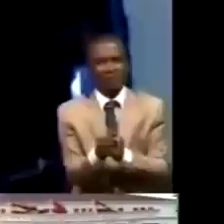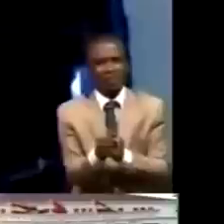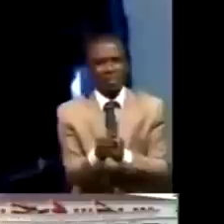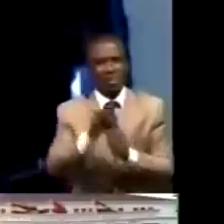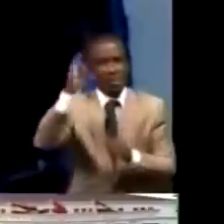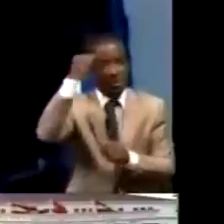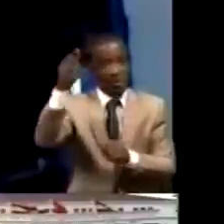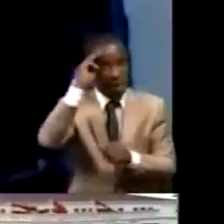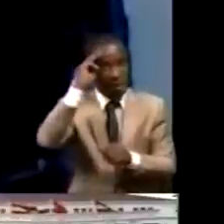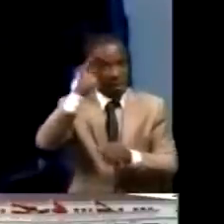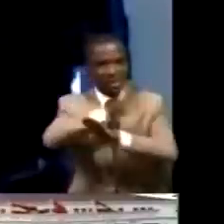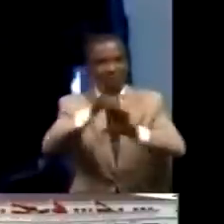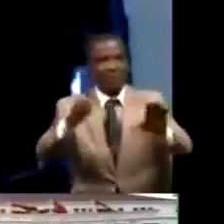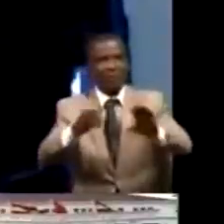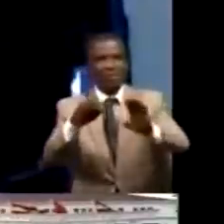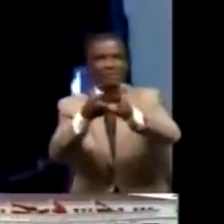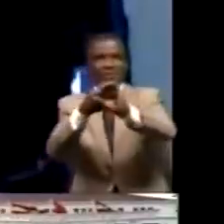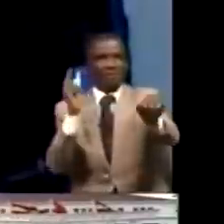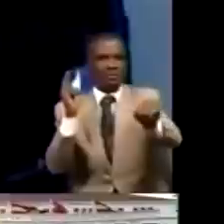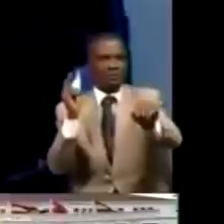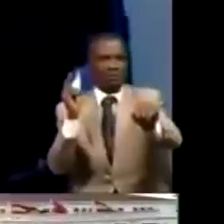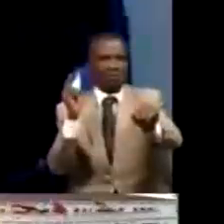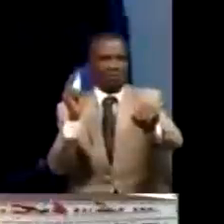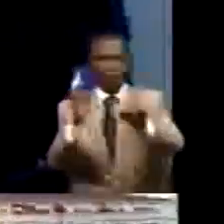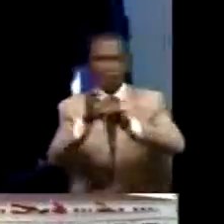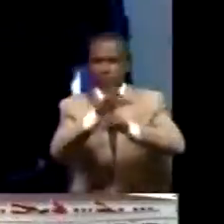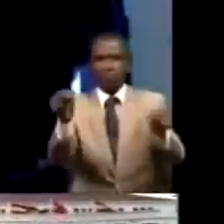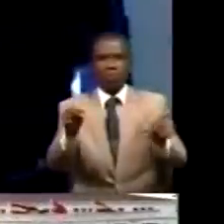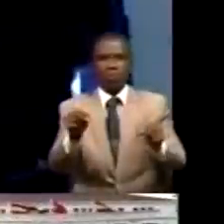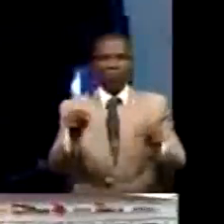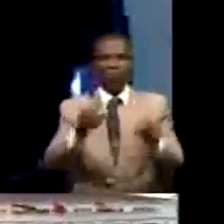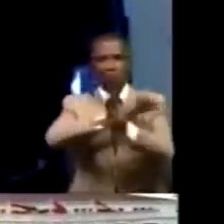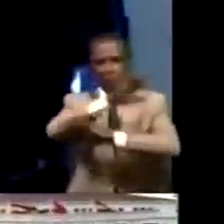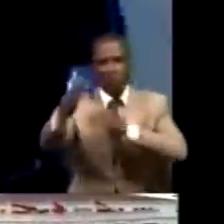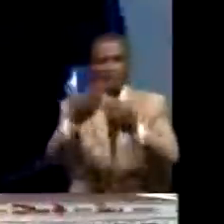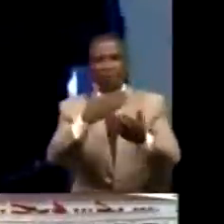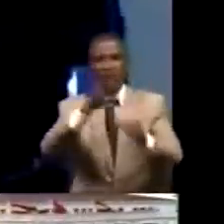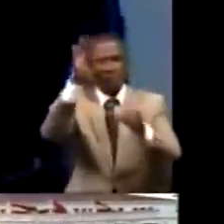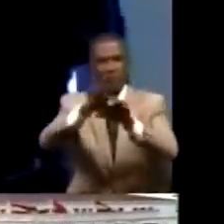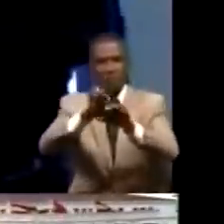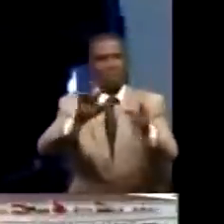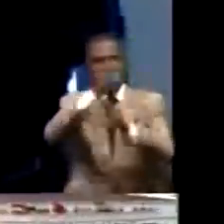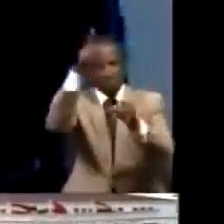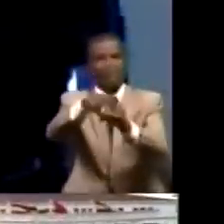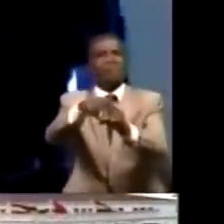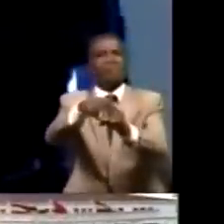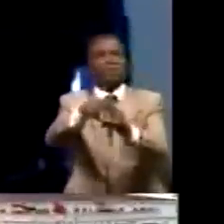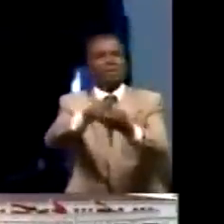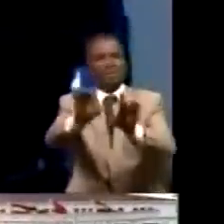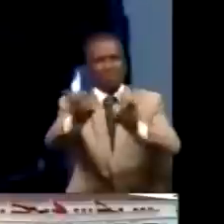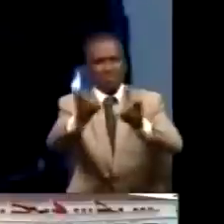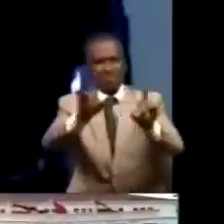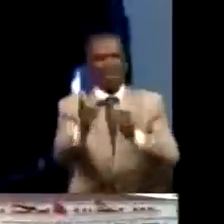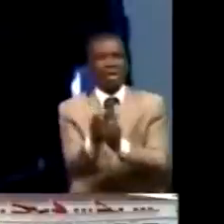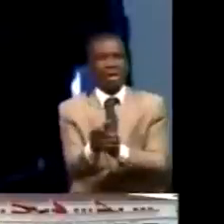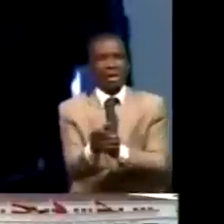the things you've alluded to. He still took part in the elections. And as required by law, the